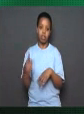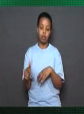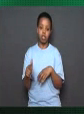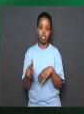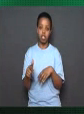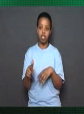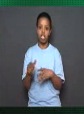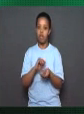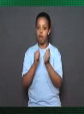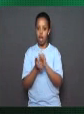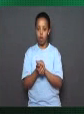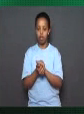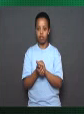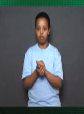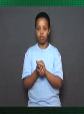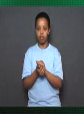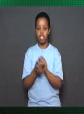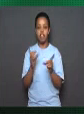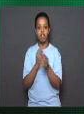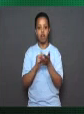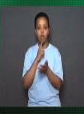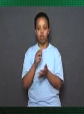denaturation occurs very quickly.